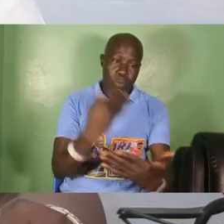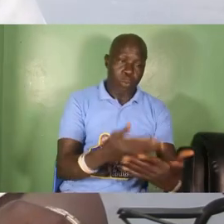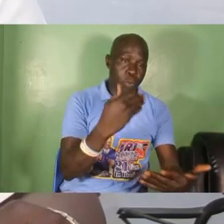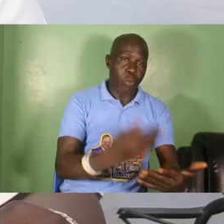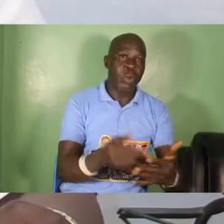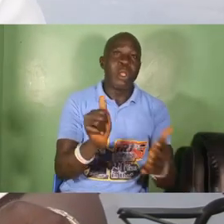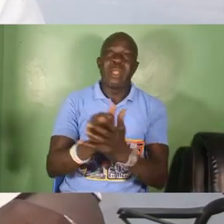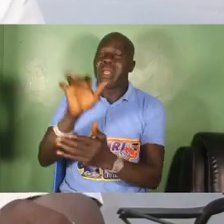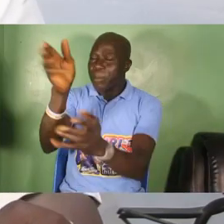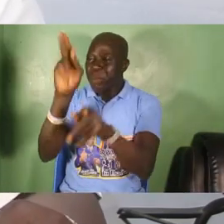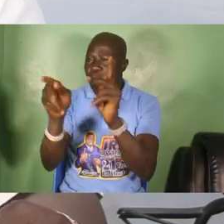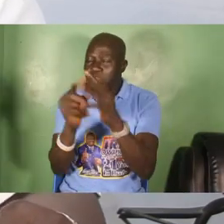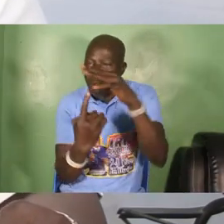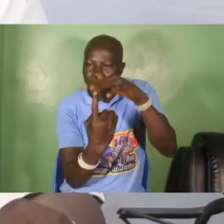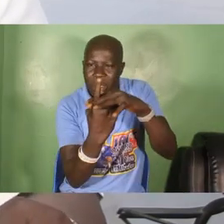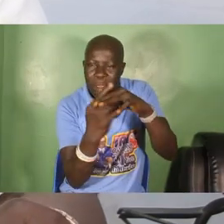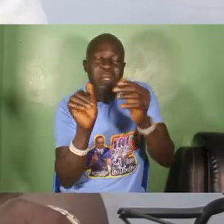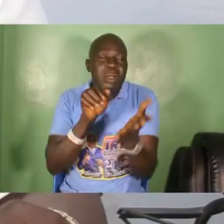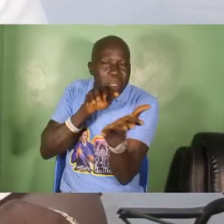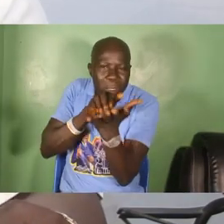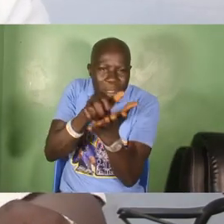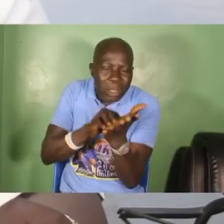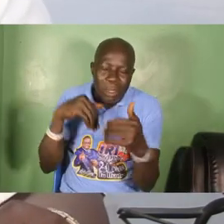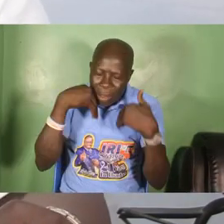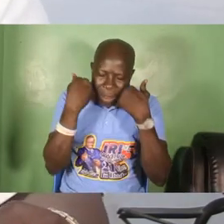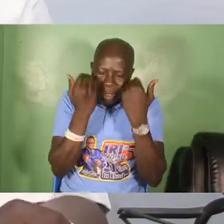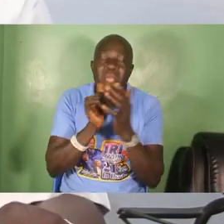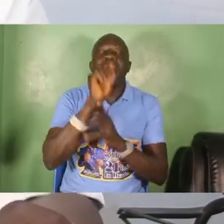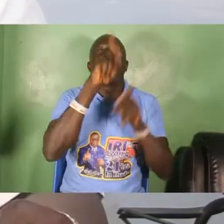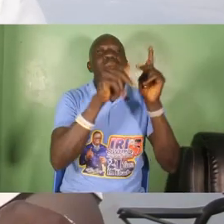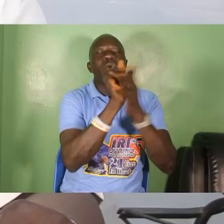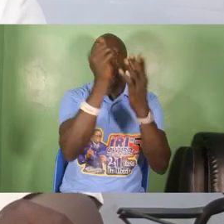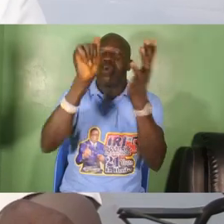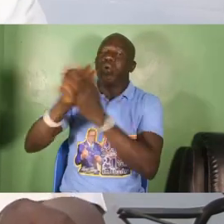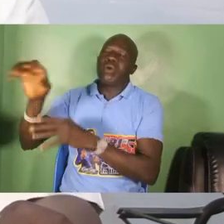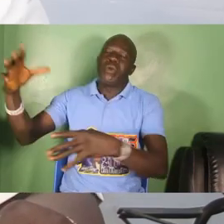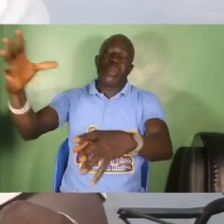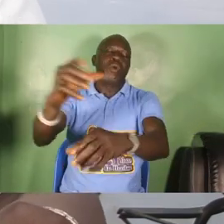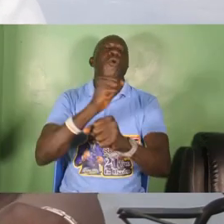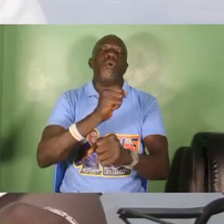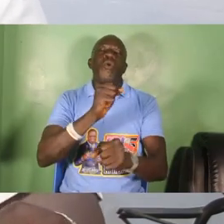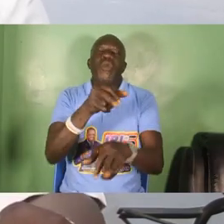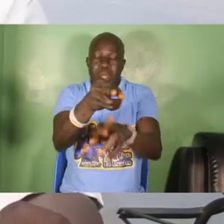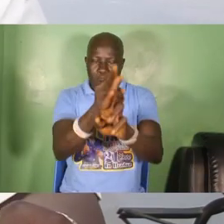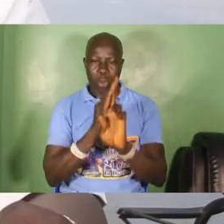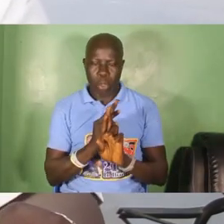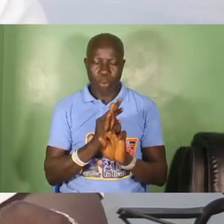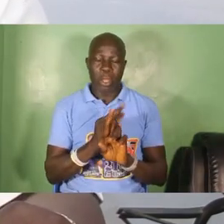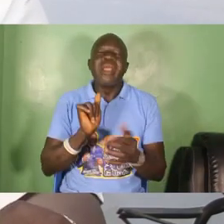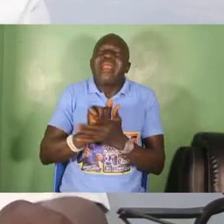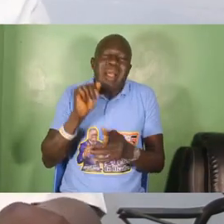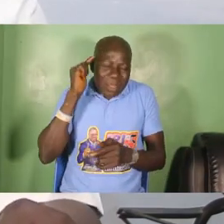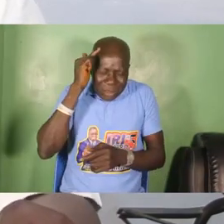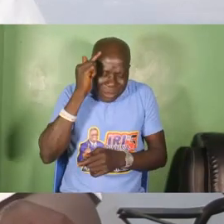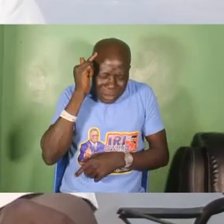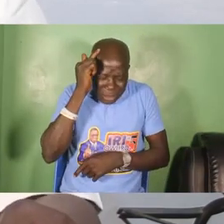Ti asiri ti fe tu. That she wants to be disgraced. Gbogbo eyin ti e je gbese. All of you that you are holding. Ti e de ro pe asiri mo fe